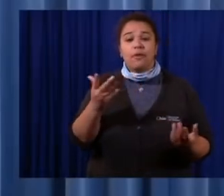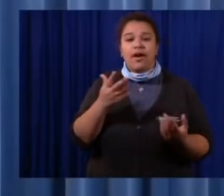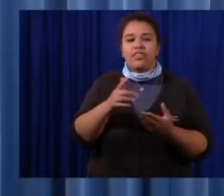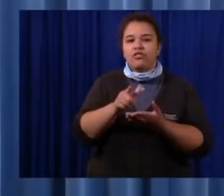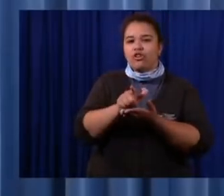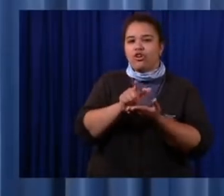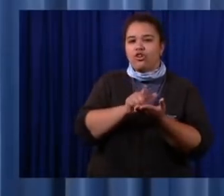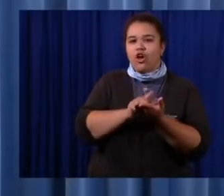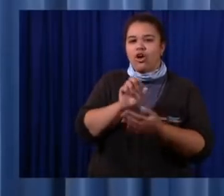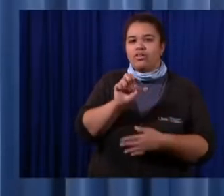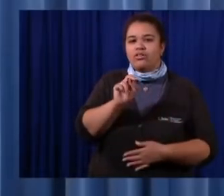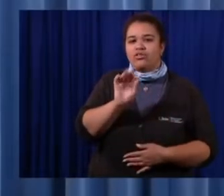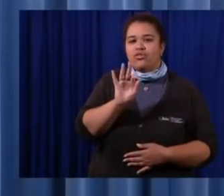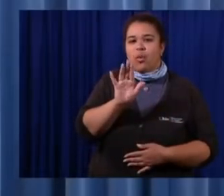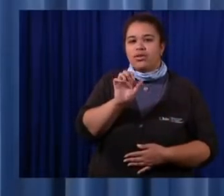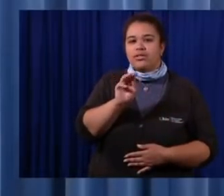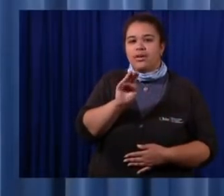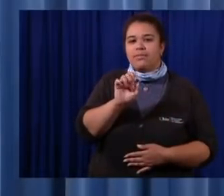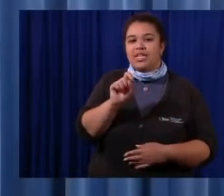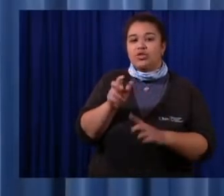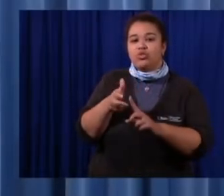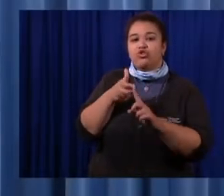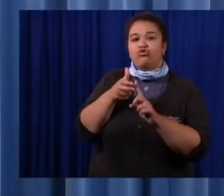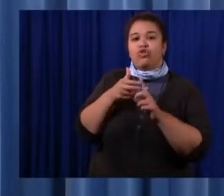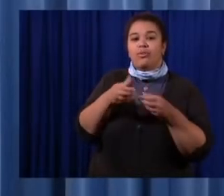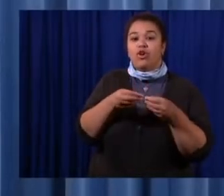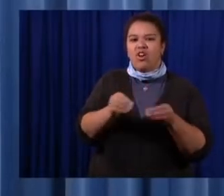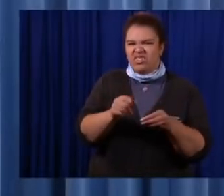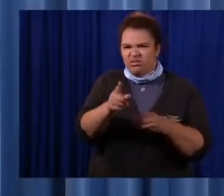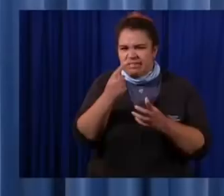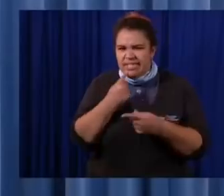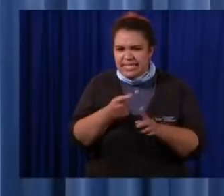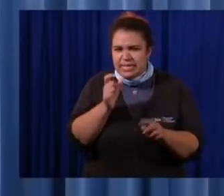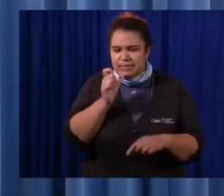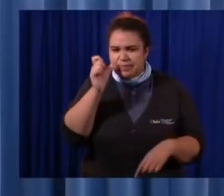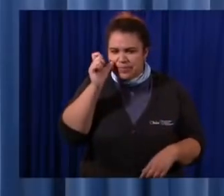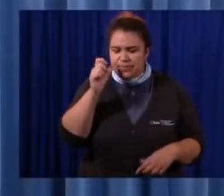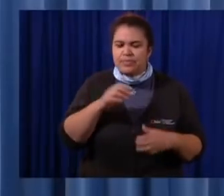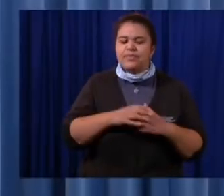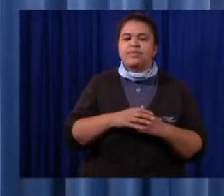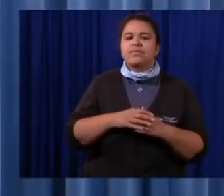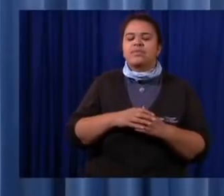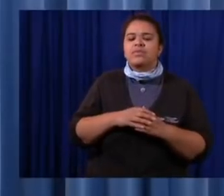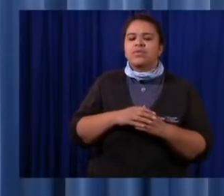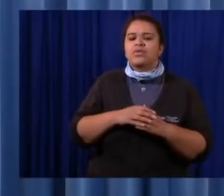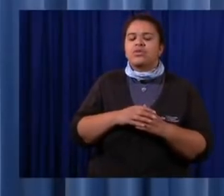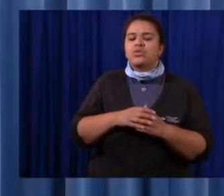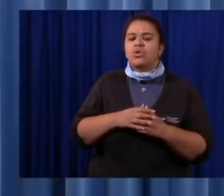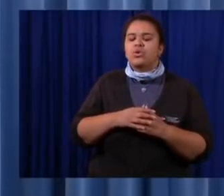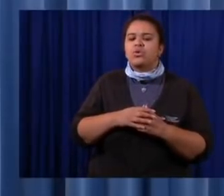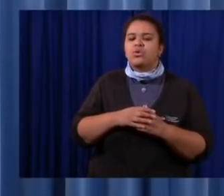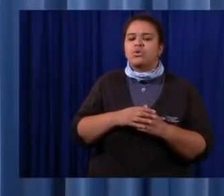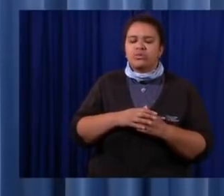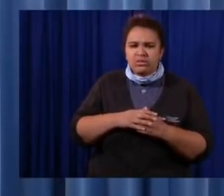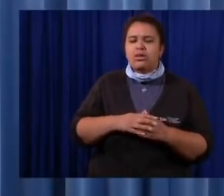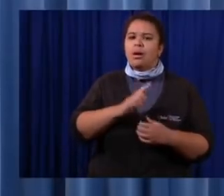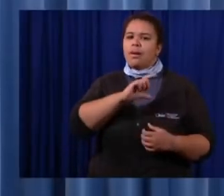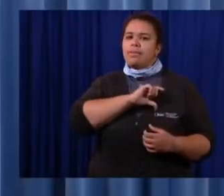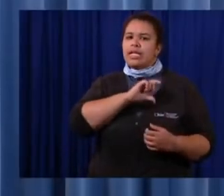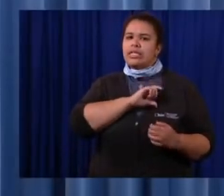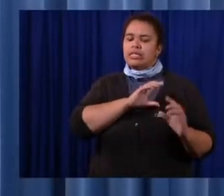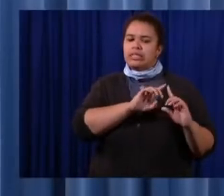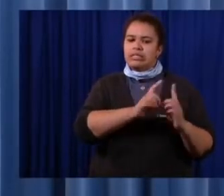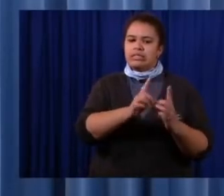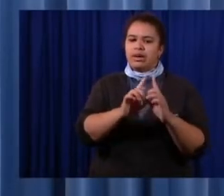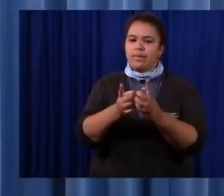announced. One issue that often is raised as an obstacle to diversifying police departments is the